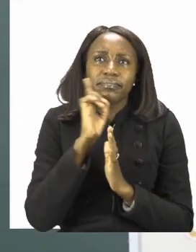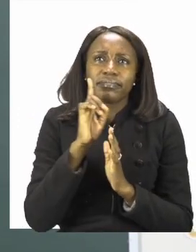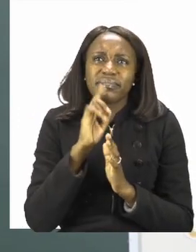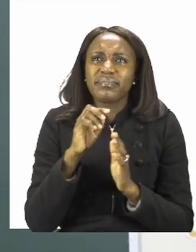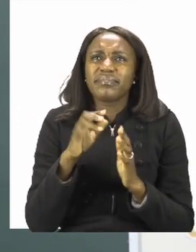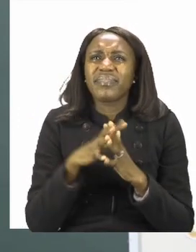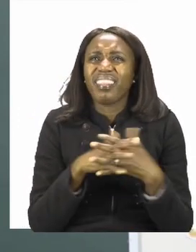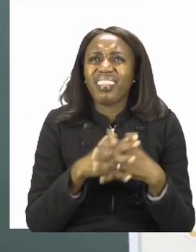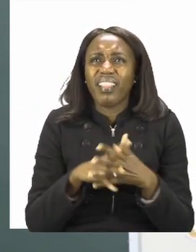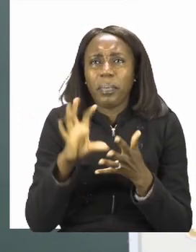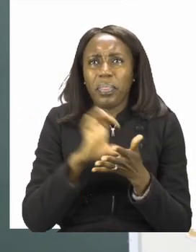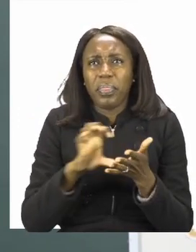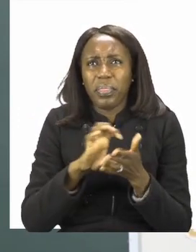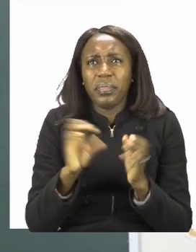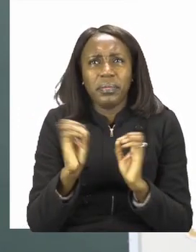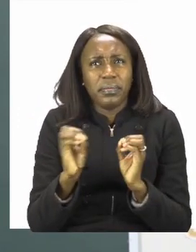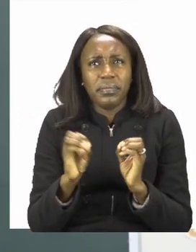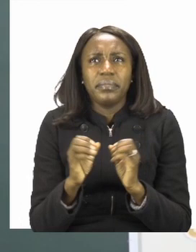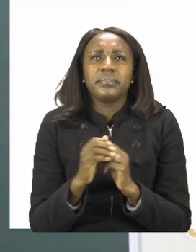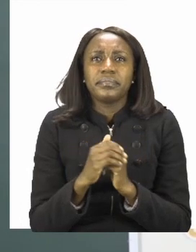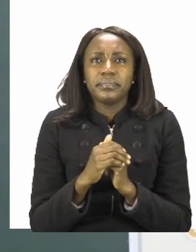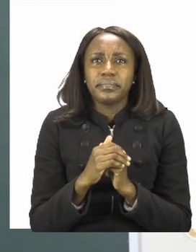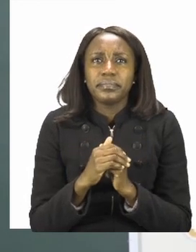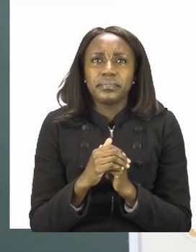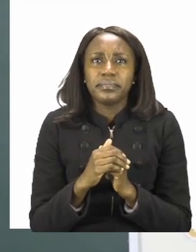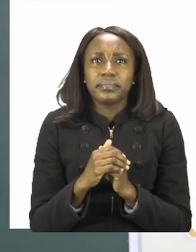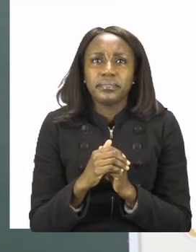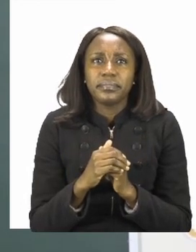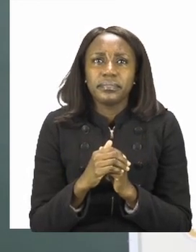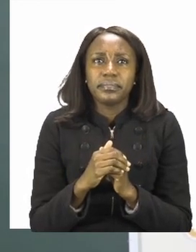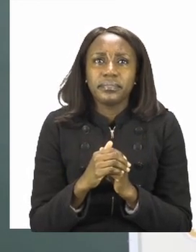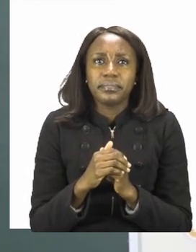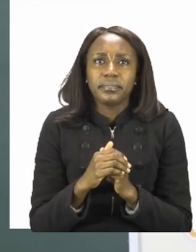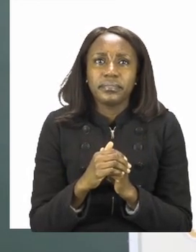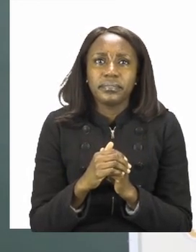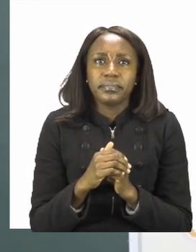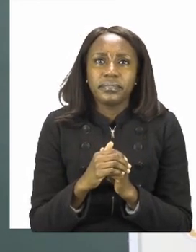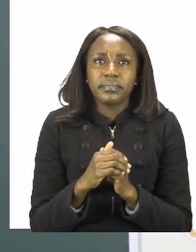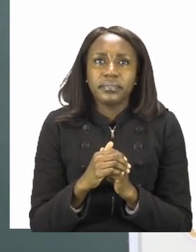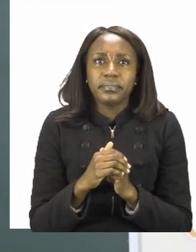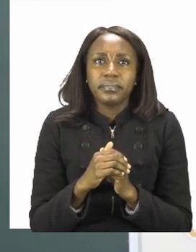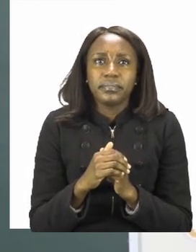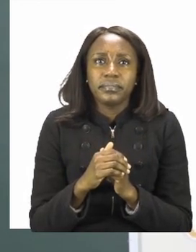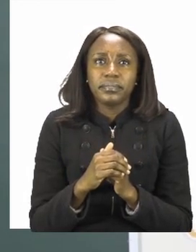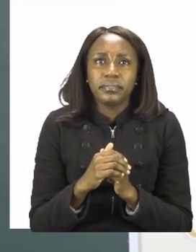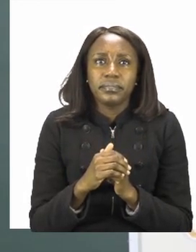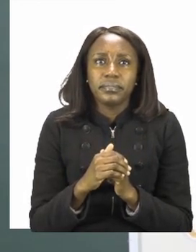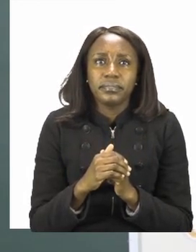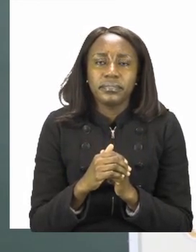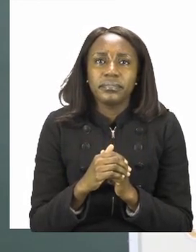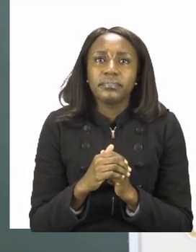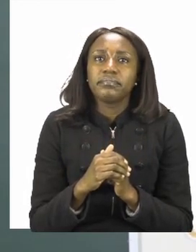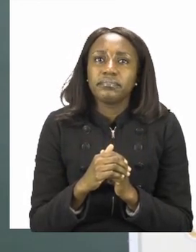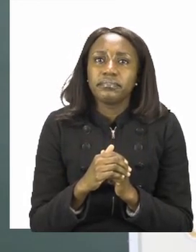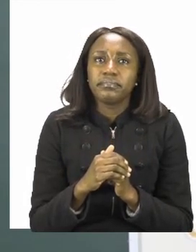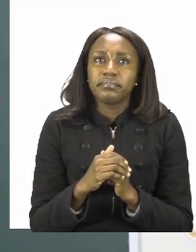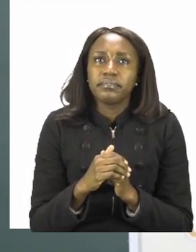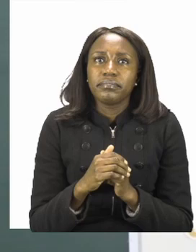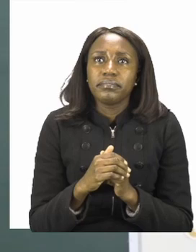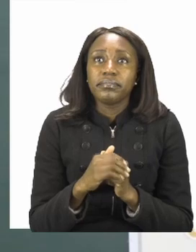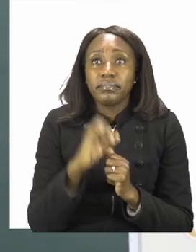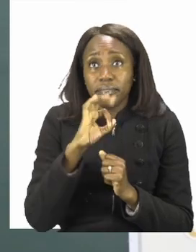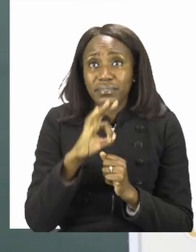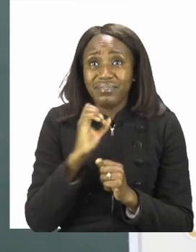are afraid of making a mess, please make sure that there is a newspaper underneath and that you are